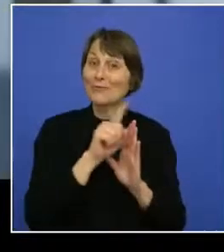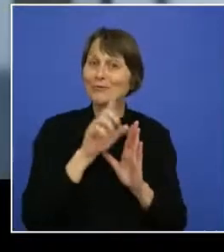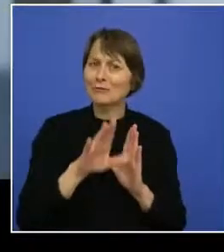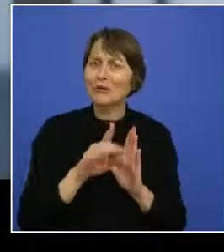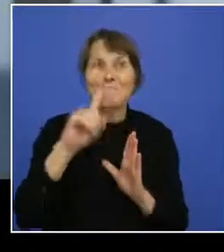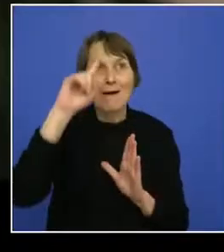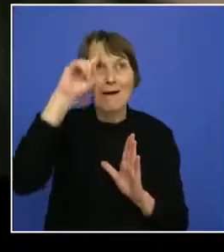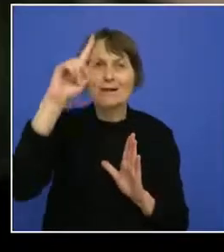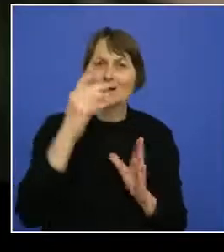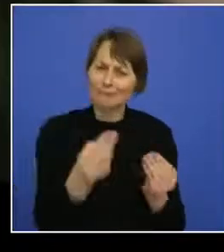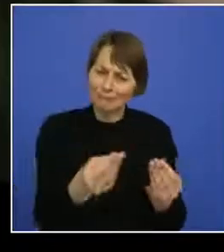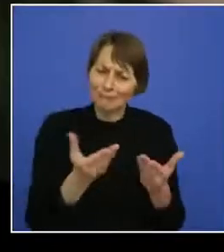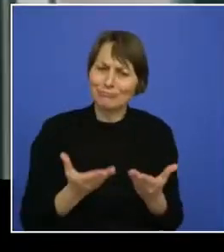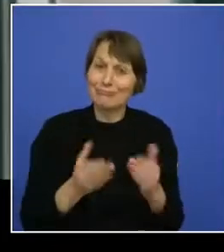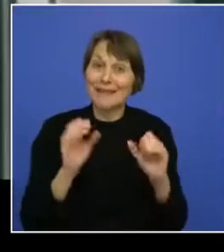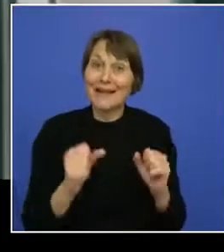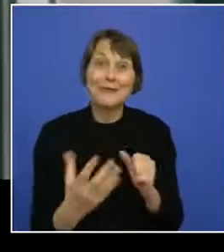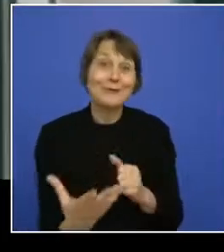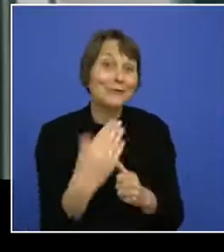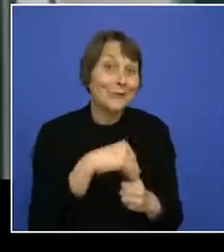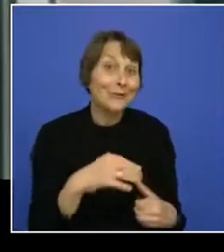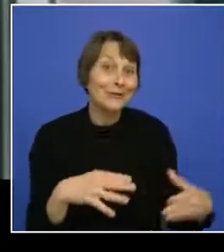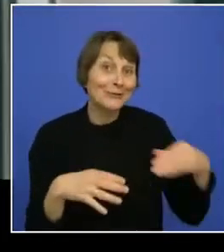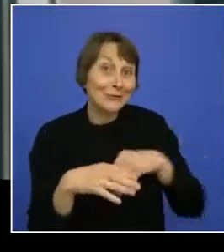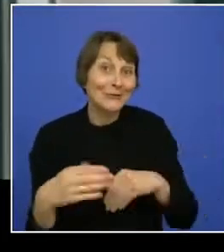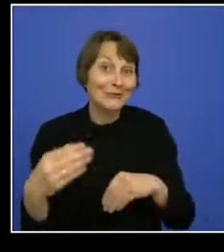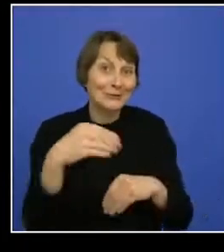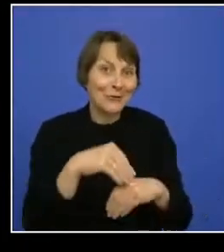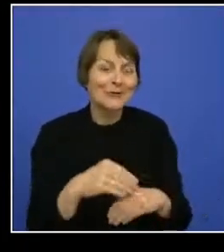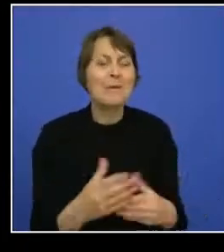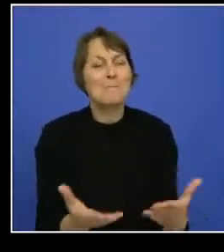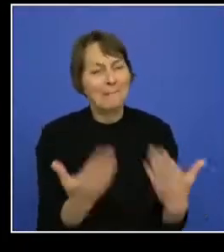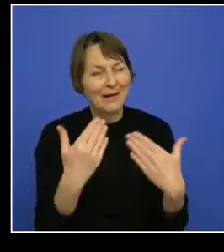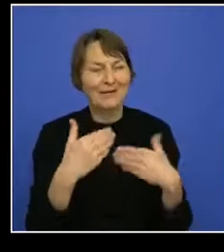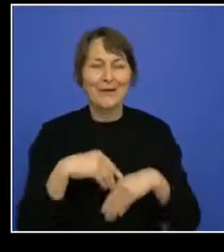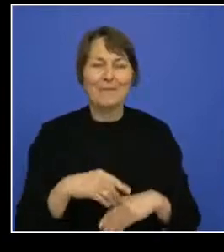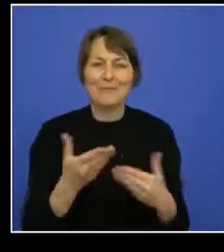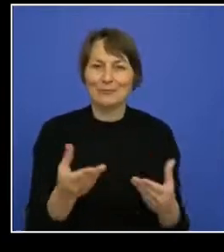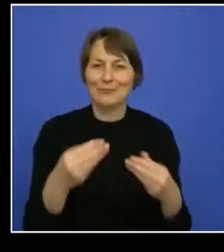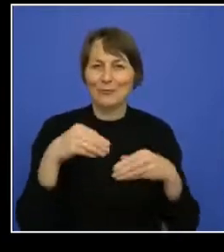us. Join us. Join us. Please join us.